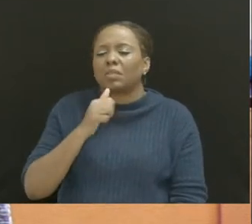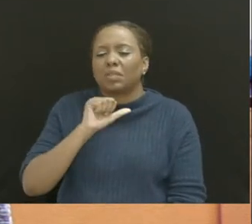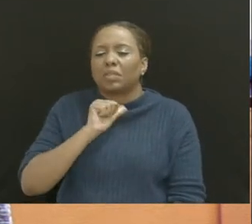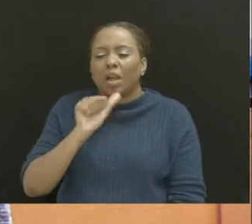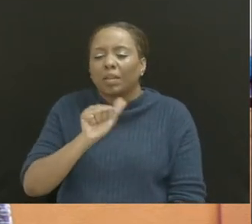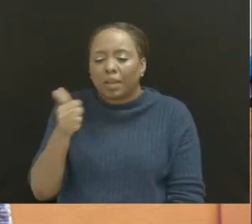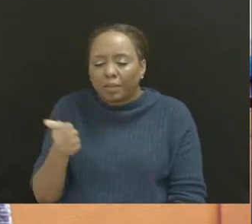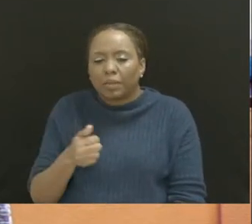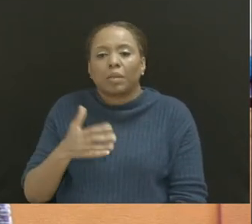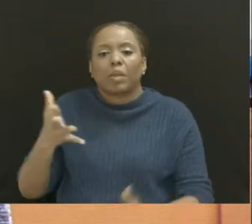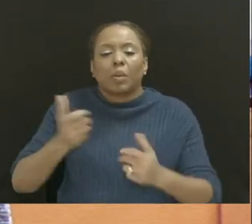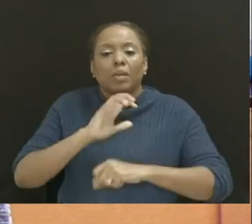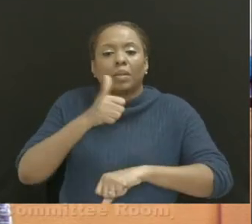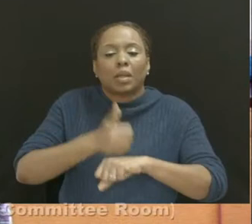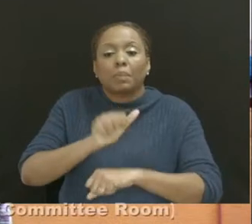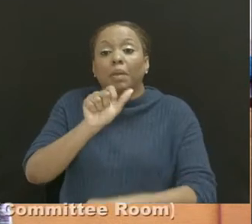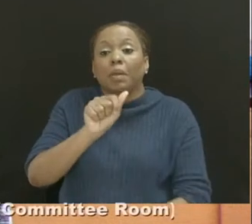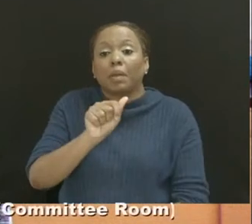hopefully to